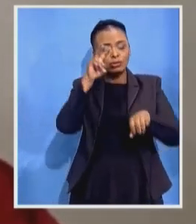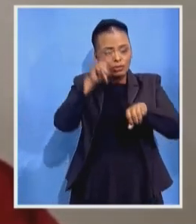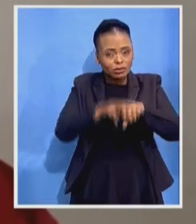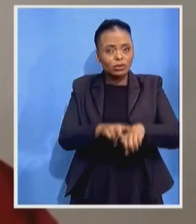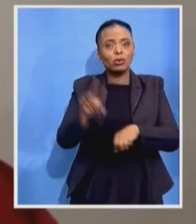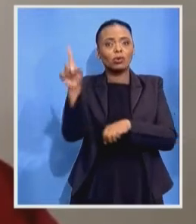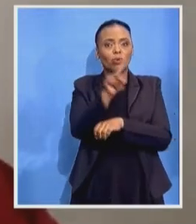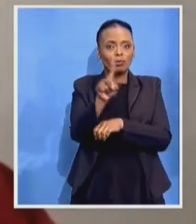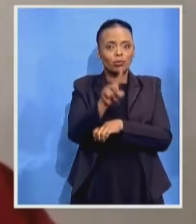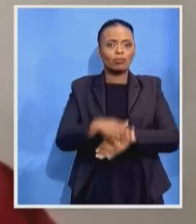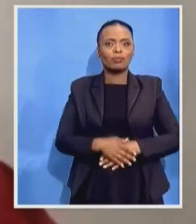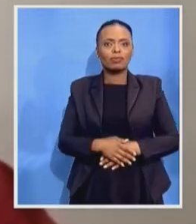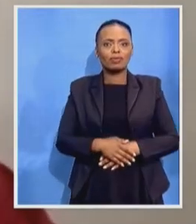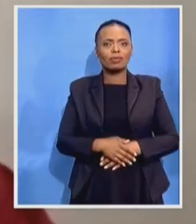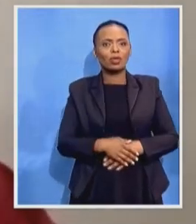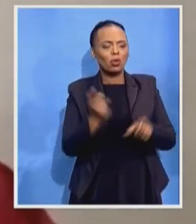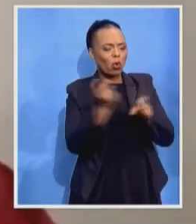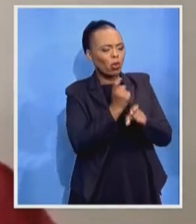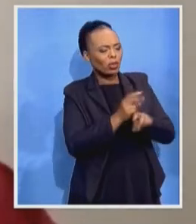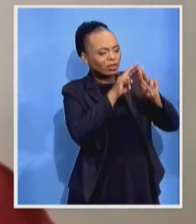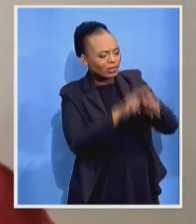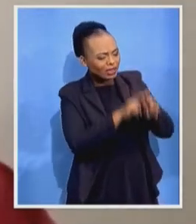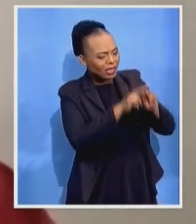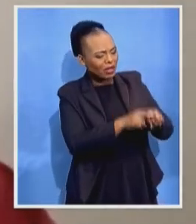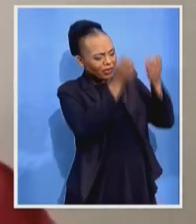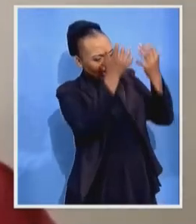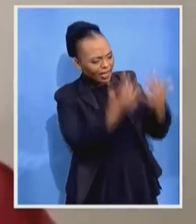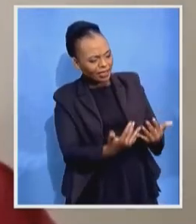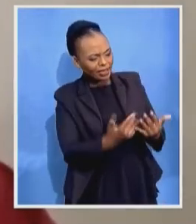financialization, to put it differently and simply,